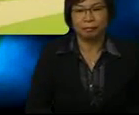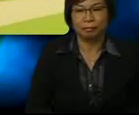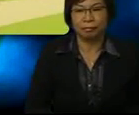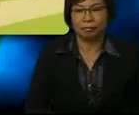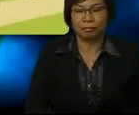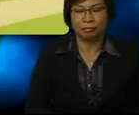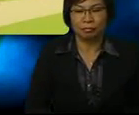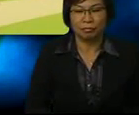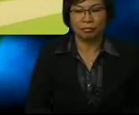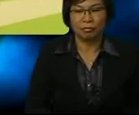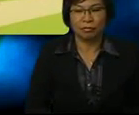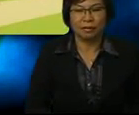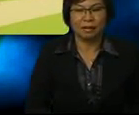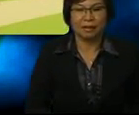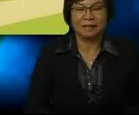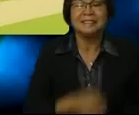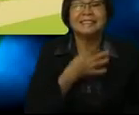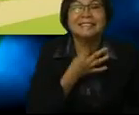The cheeky monkey.